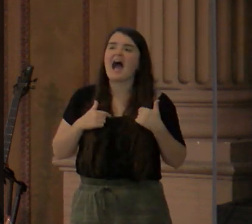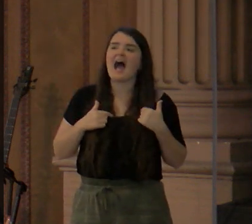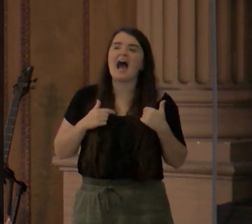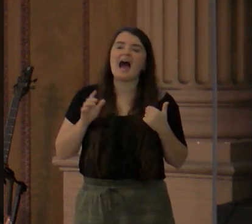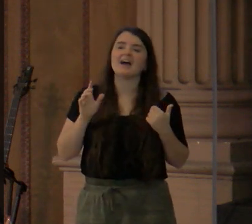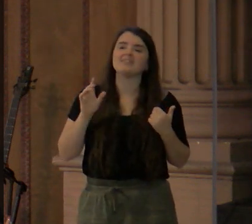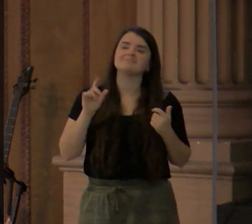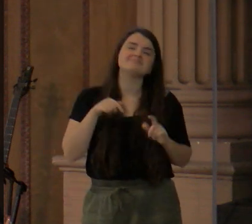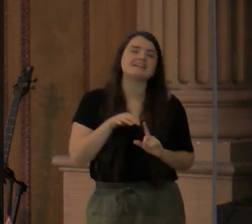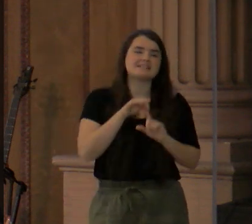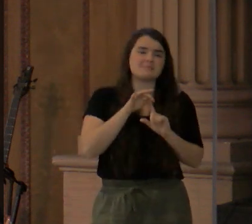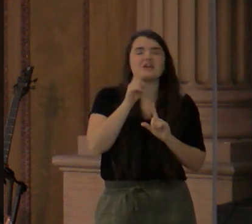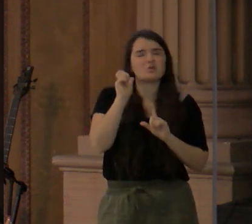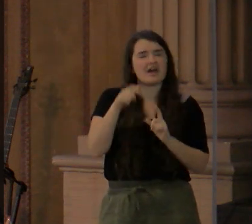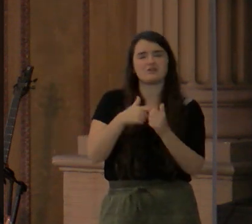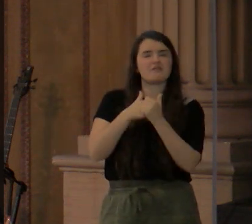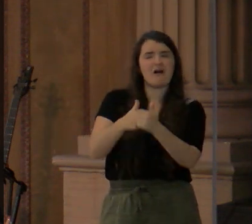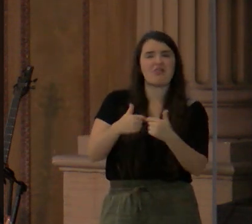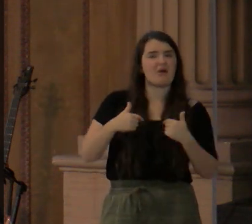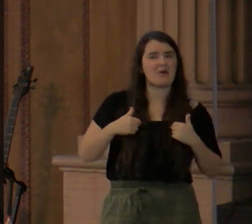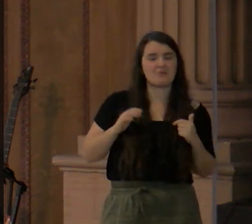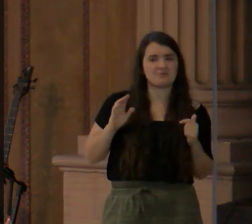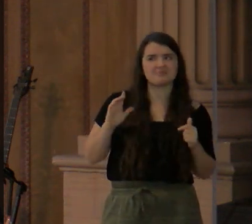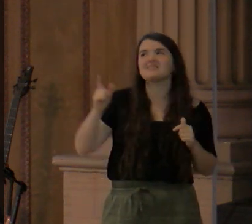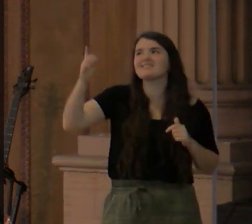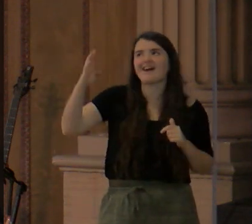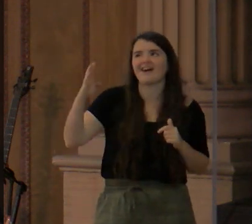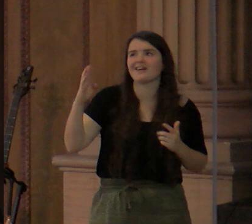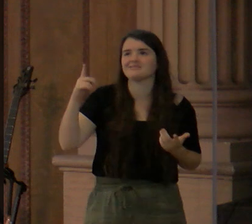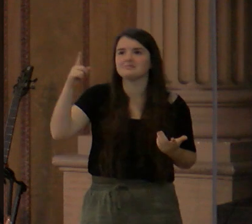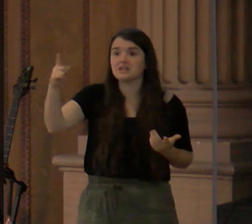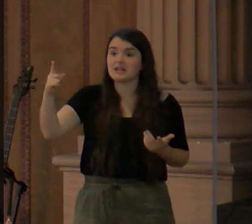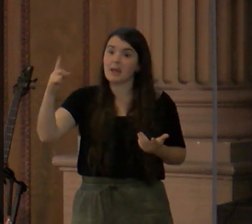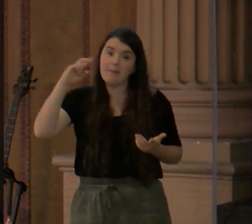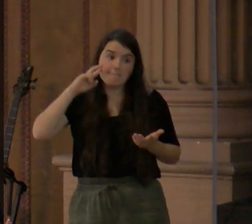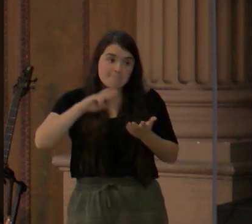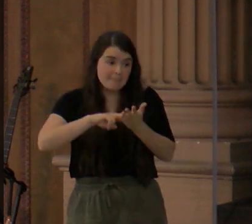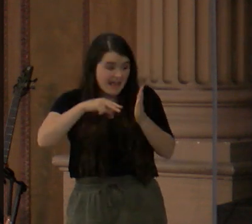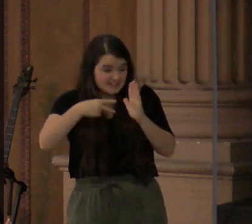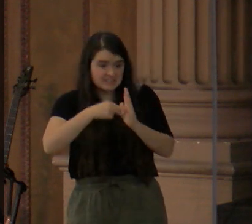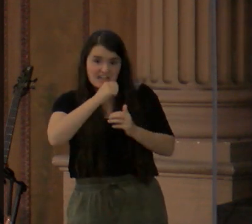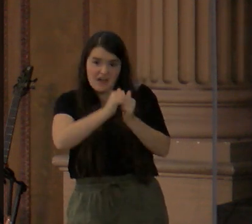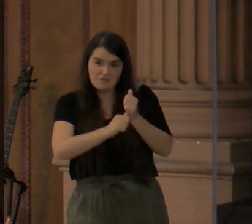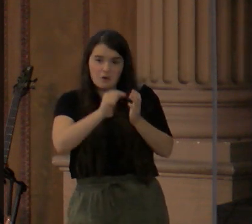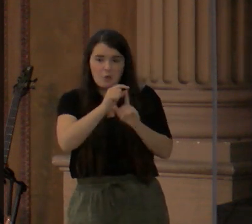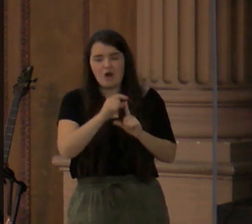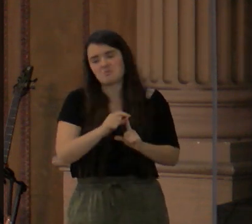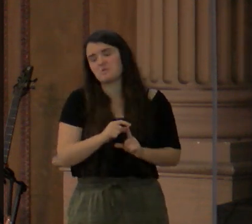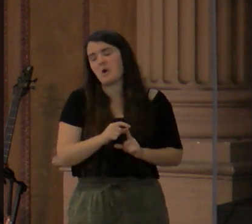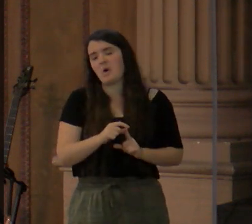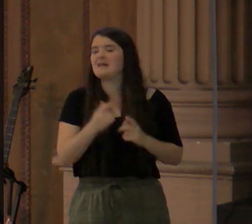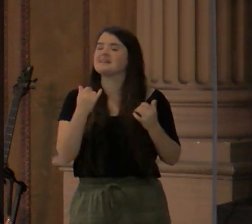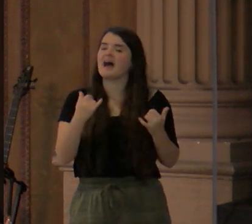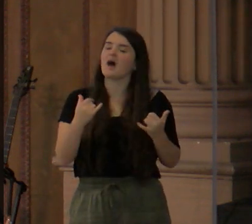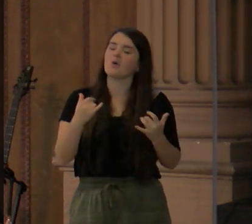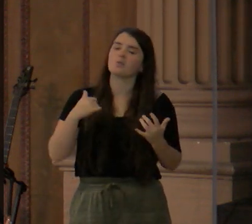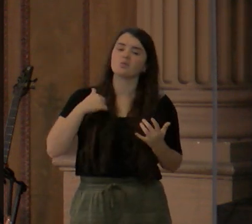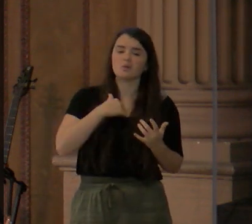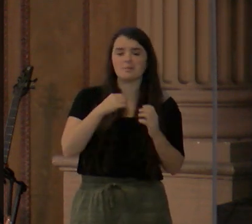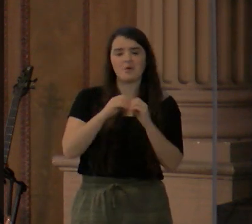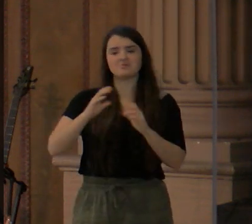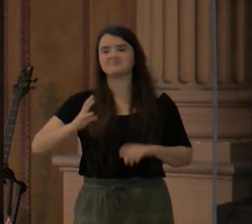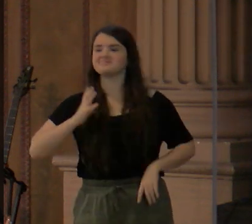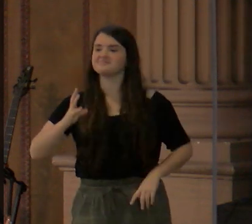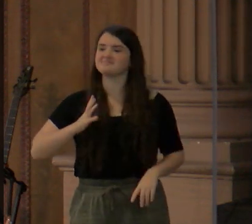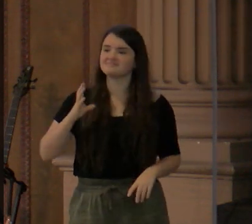I'm the exception. God didn't really know what he was talking about, but we've gotten more sophisticated now and we've come up with a better